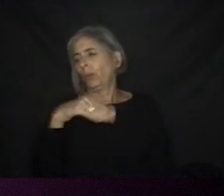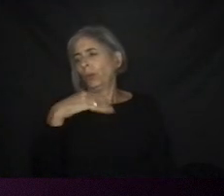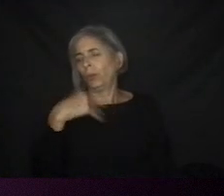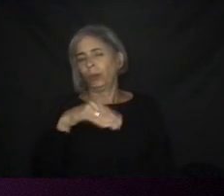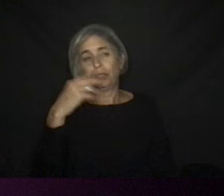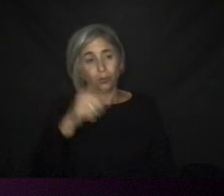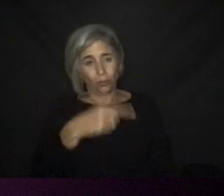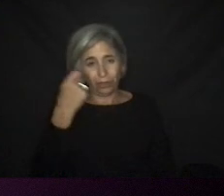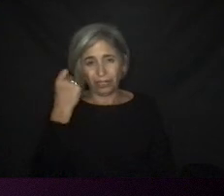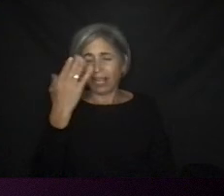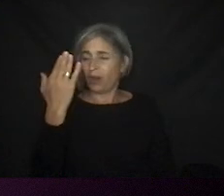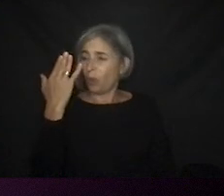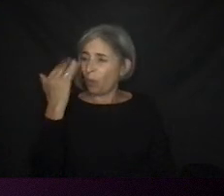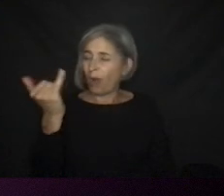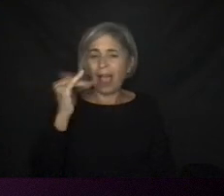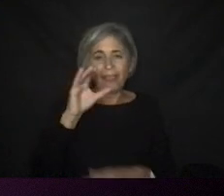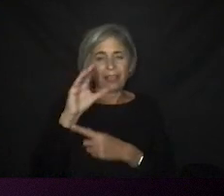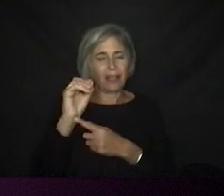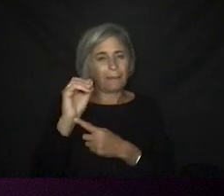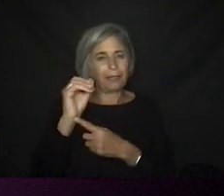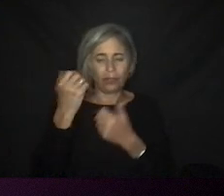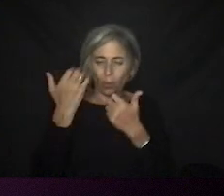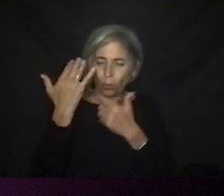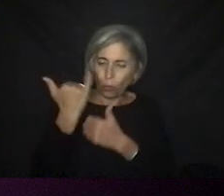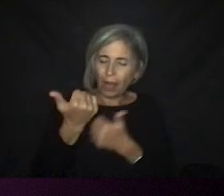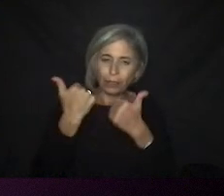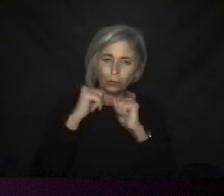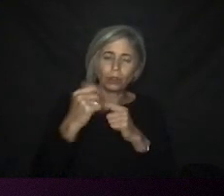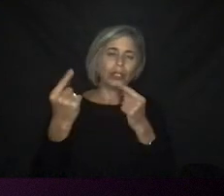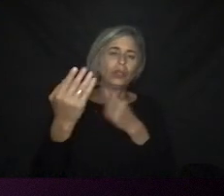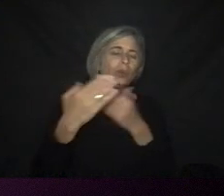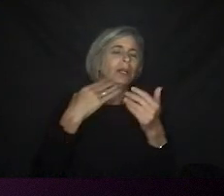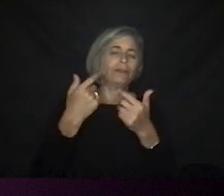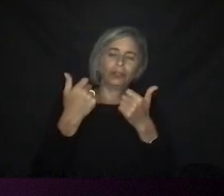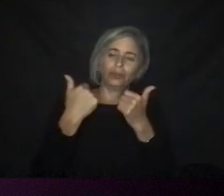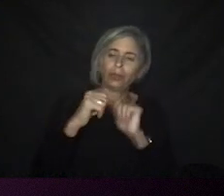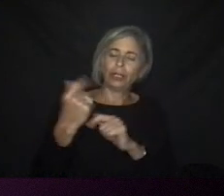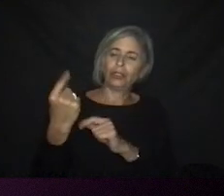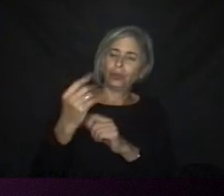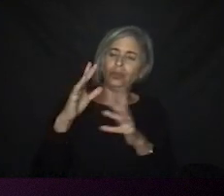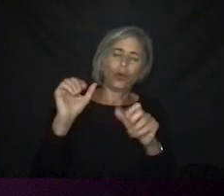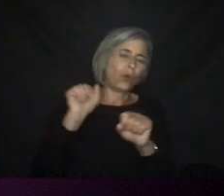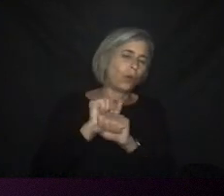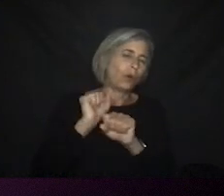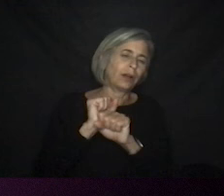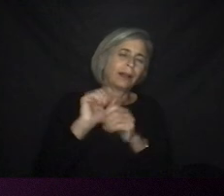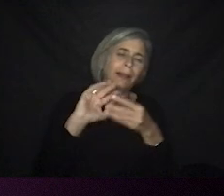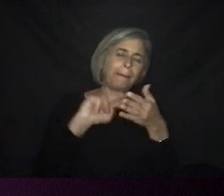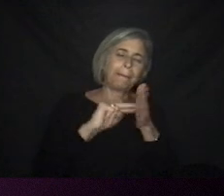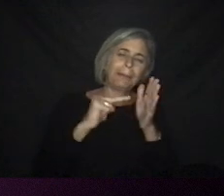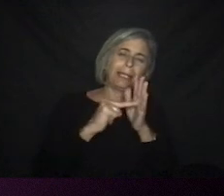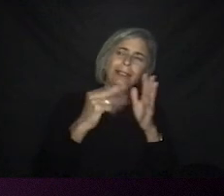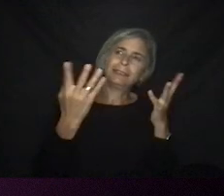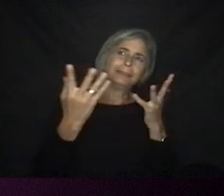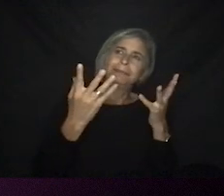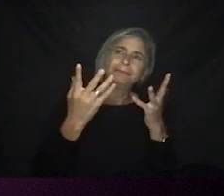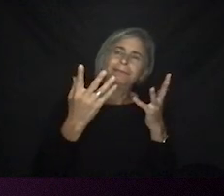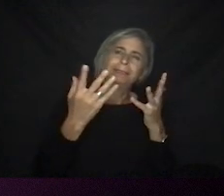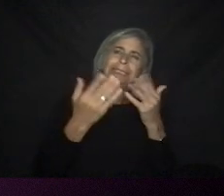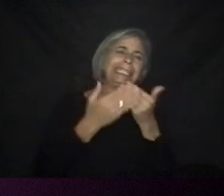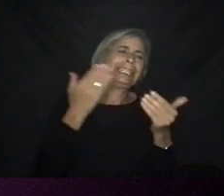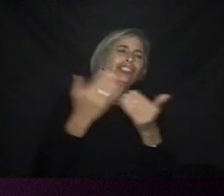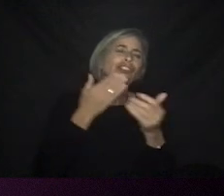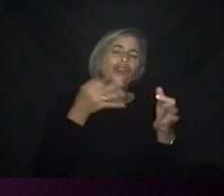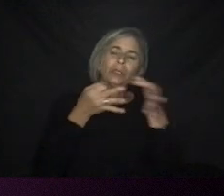you understand why your company exists and why you're trying to do what you're doing, my goodness, your work is so much more easily explained to